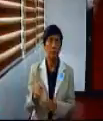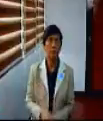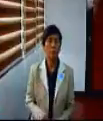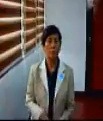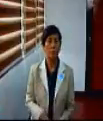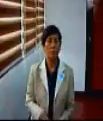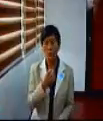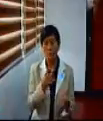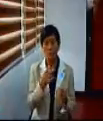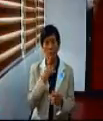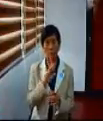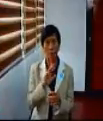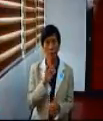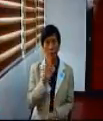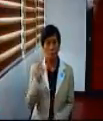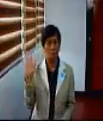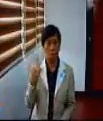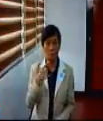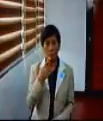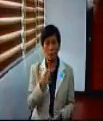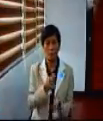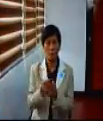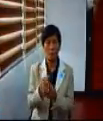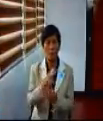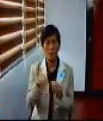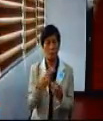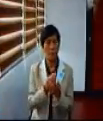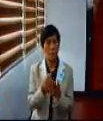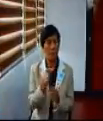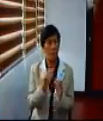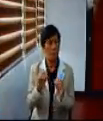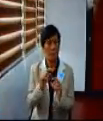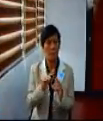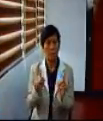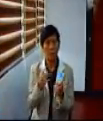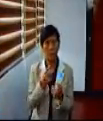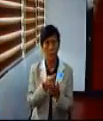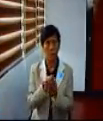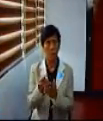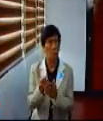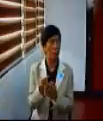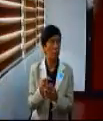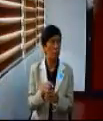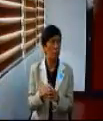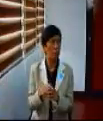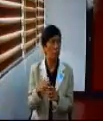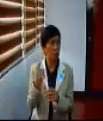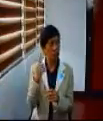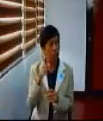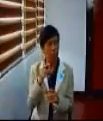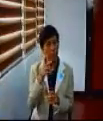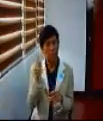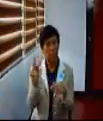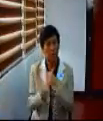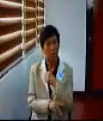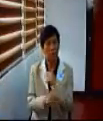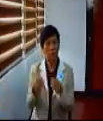Do you swear to tell the truth, the whole truth, and nothing but the truth under the provisions and the penalties as provided by